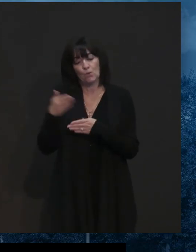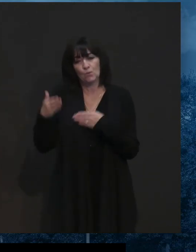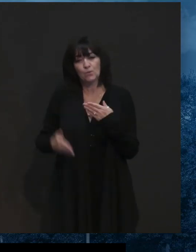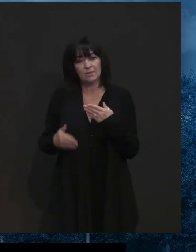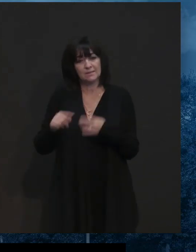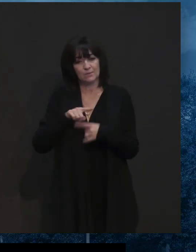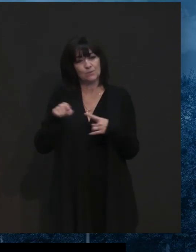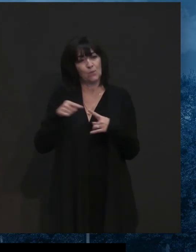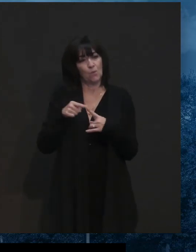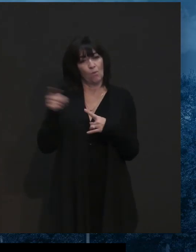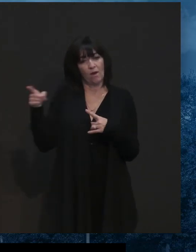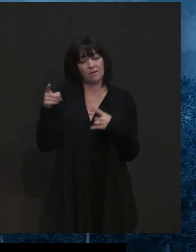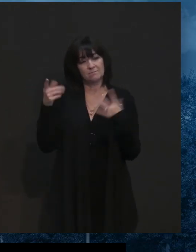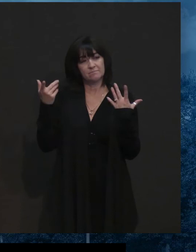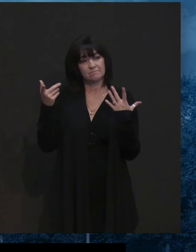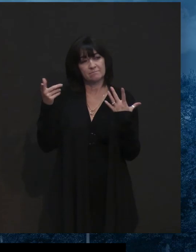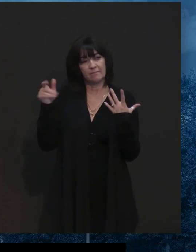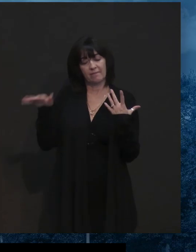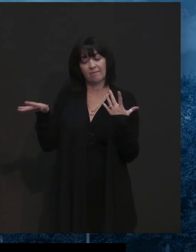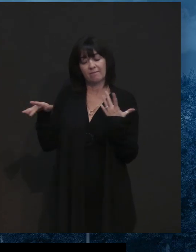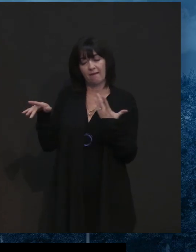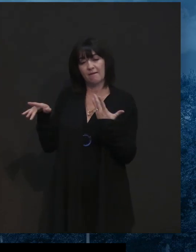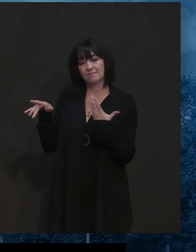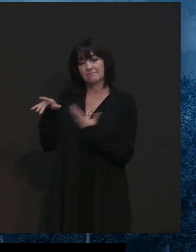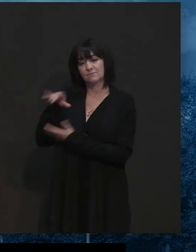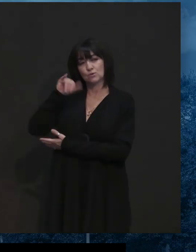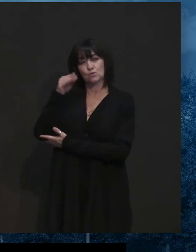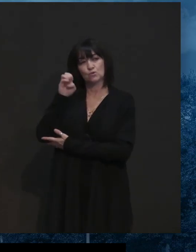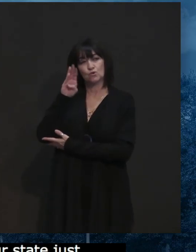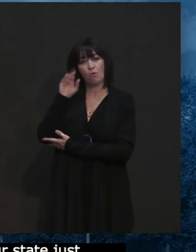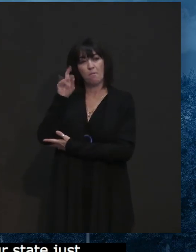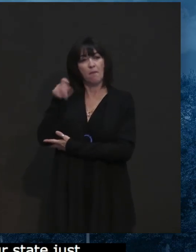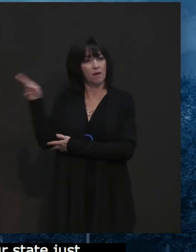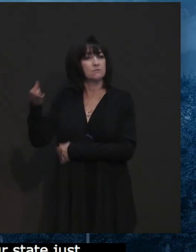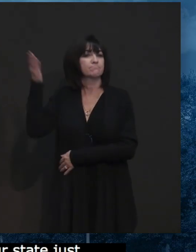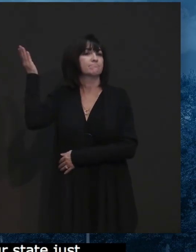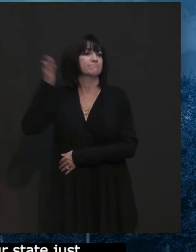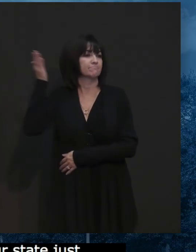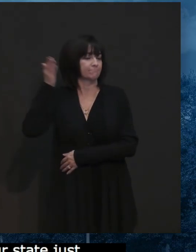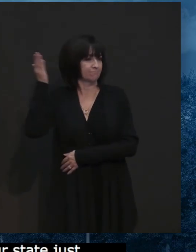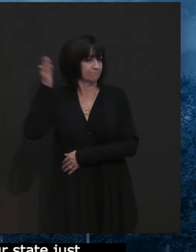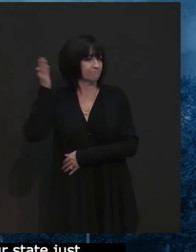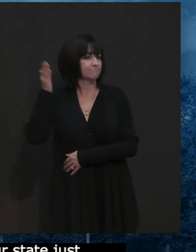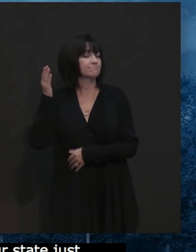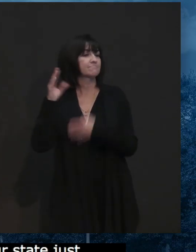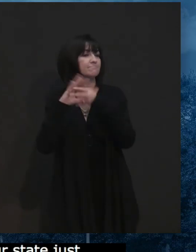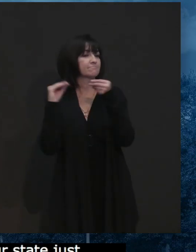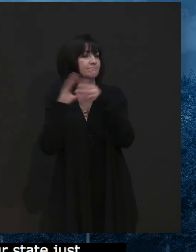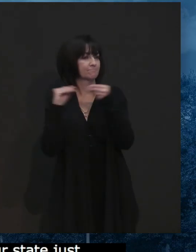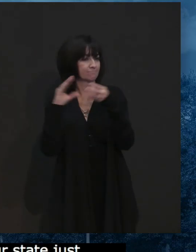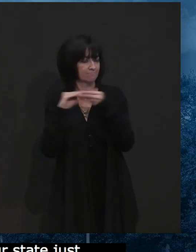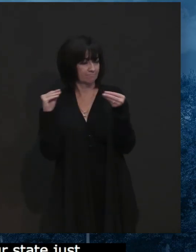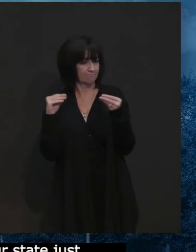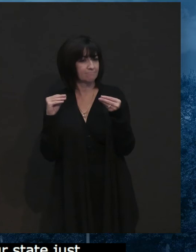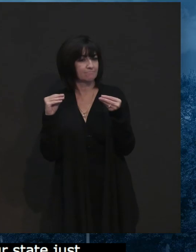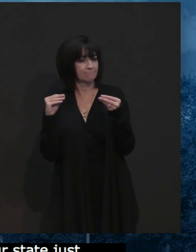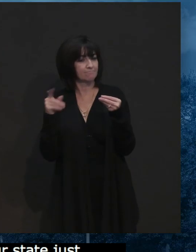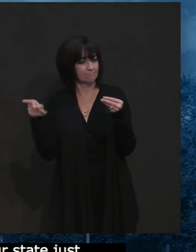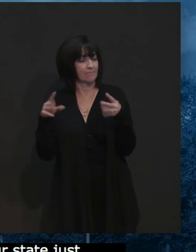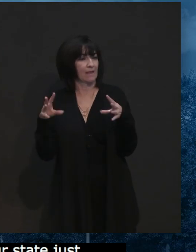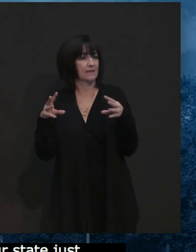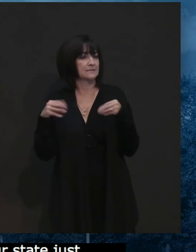when President-elect had his speeches and Vice President-elect